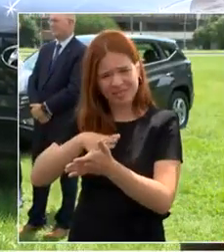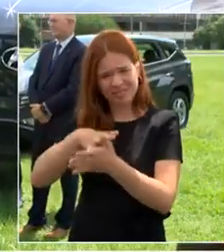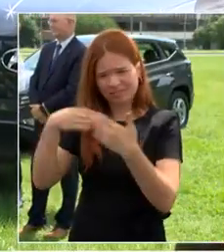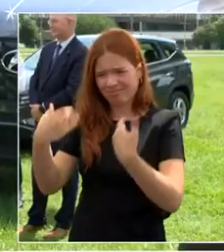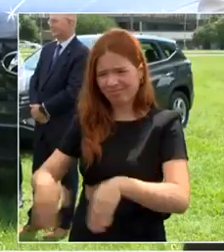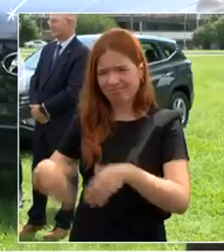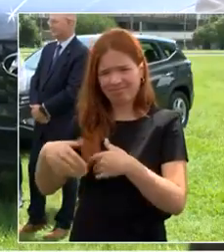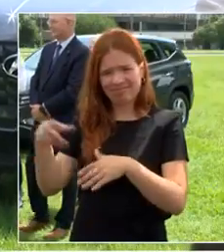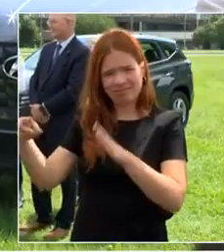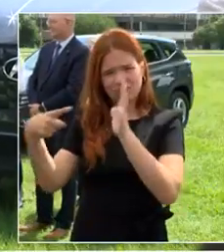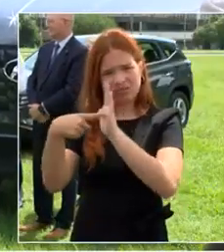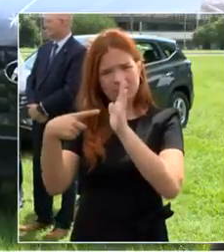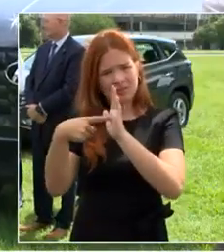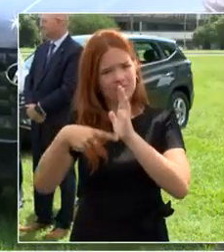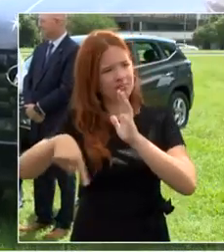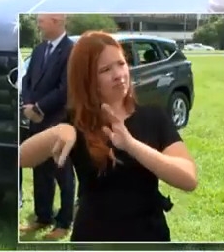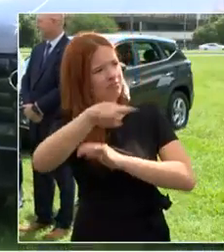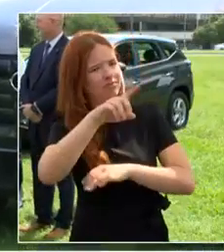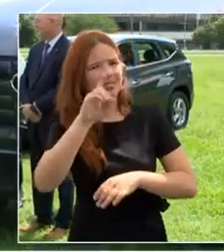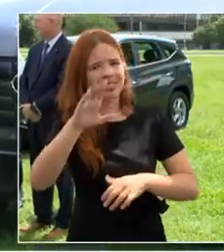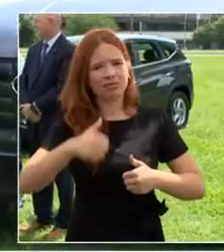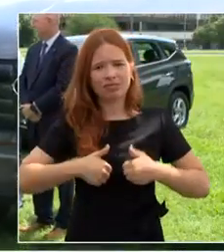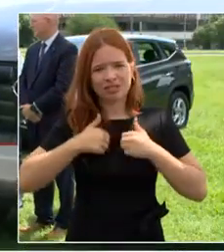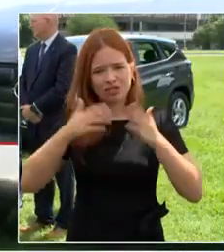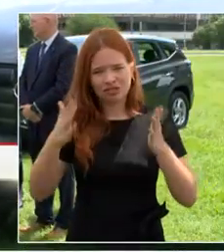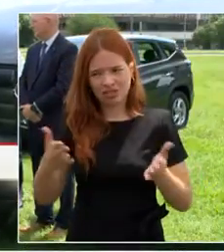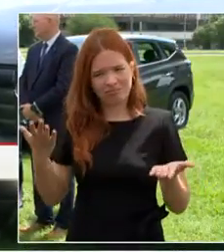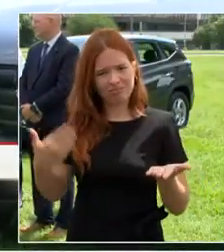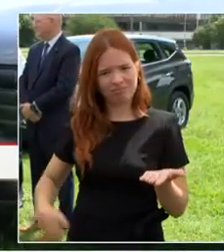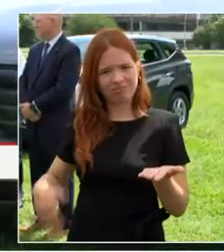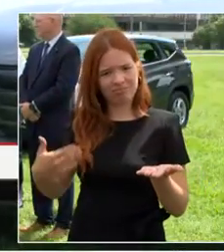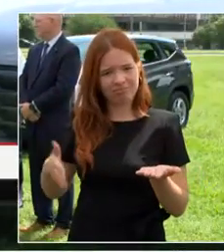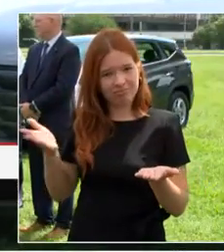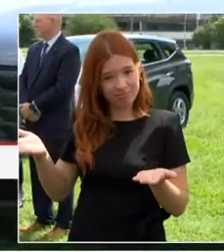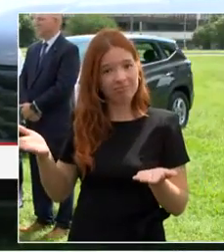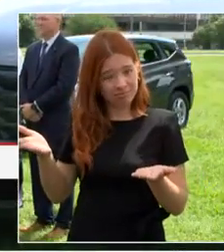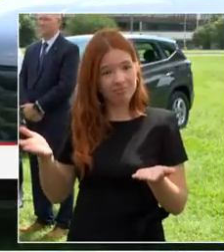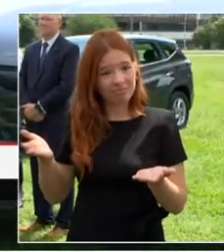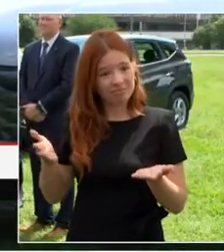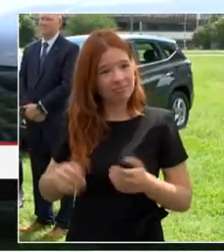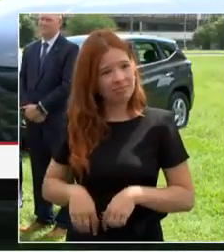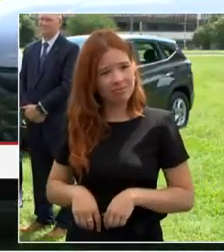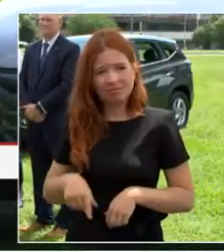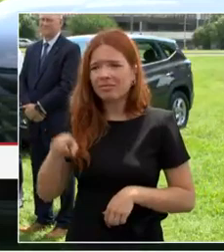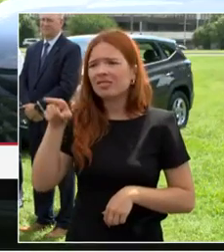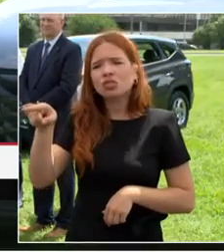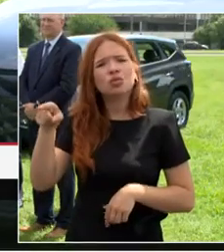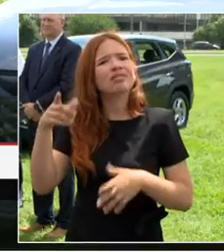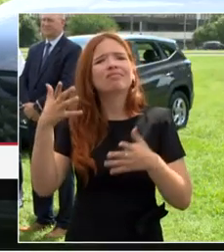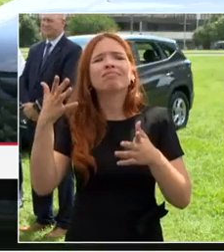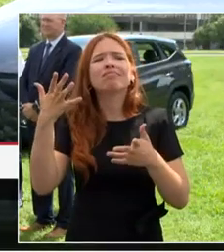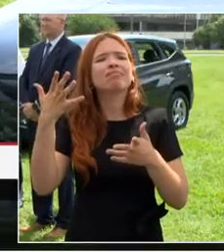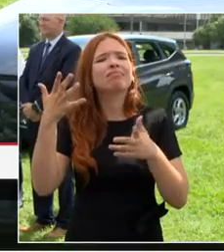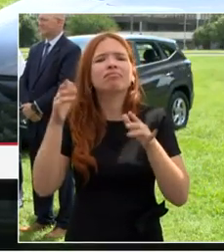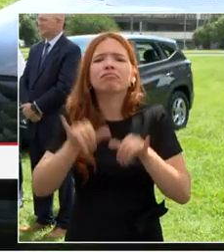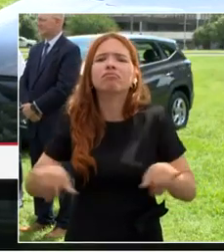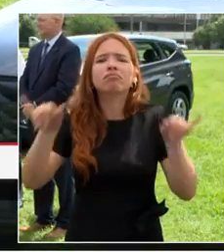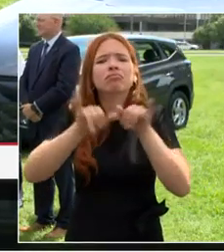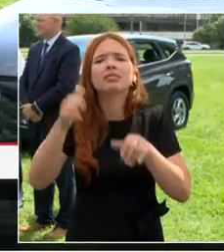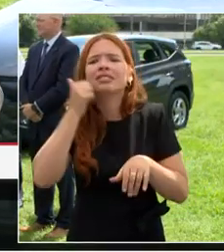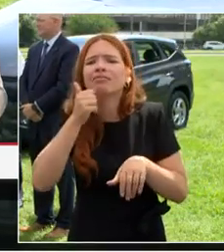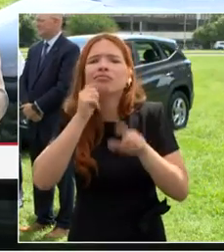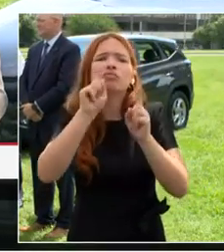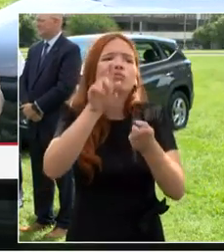residents and DC residents who just want to go about their day and take food to their kids' school, right? And the inconvenience, both